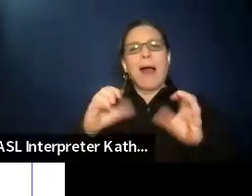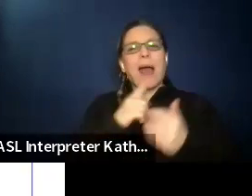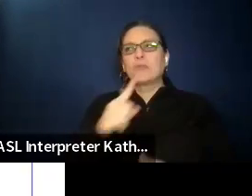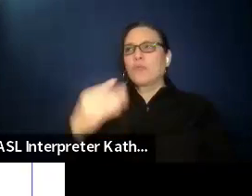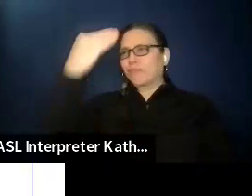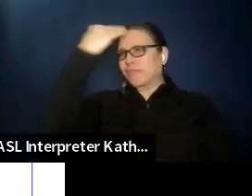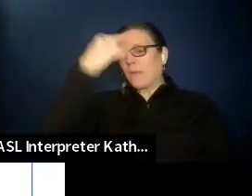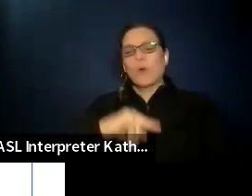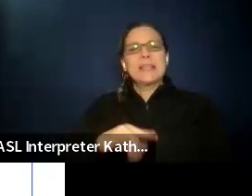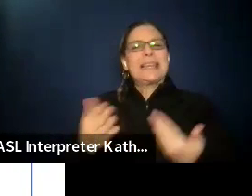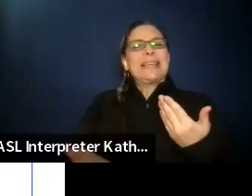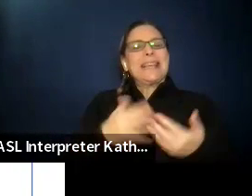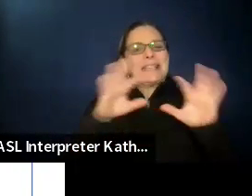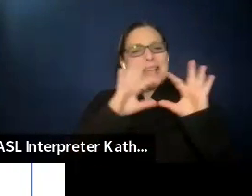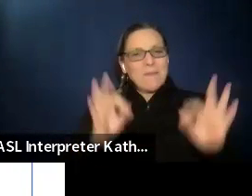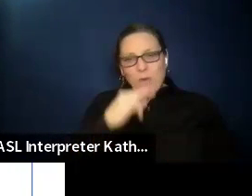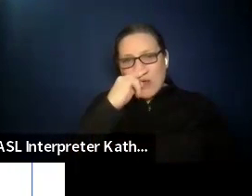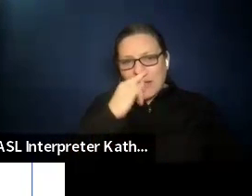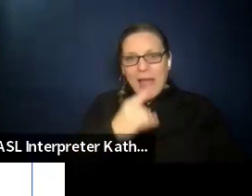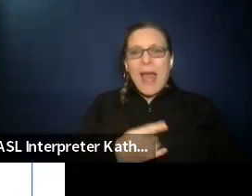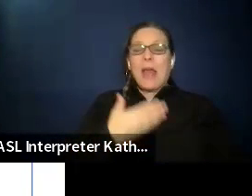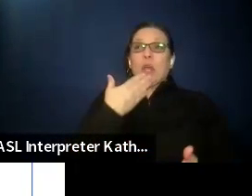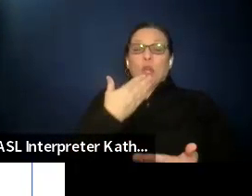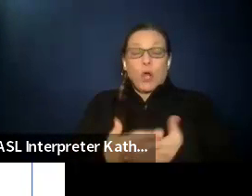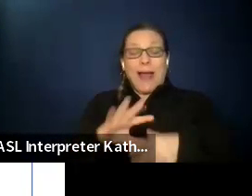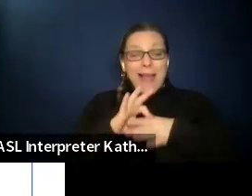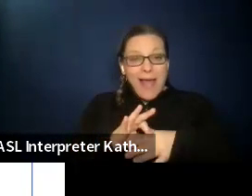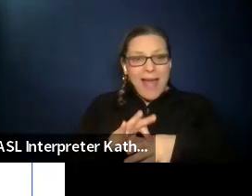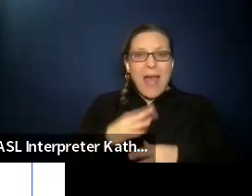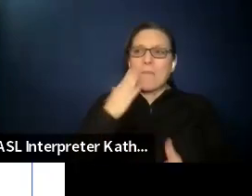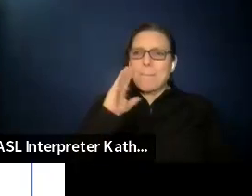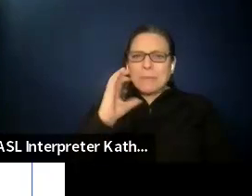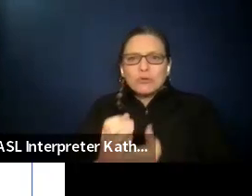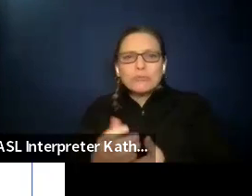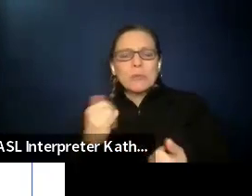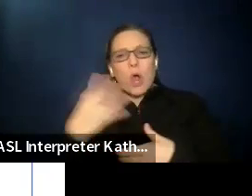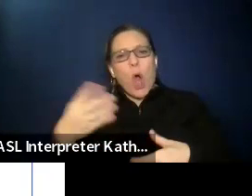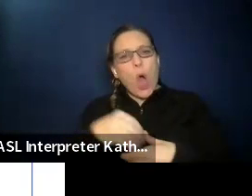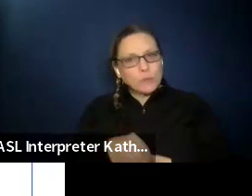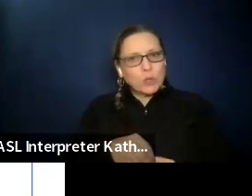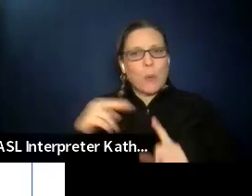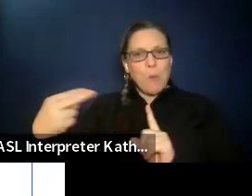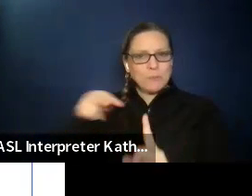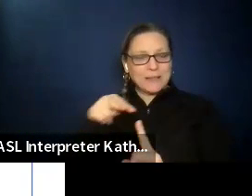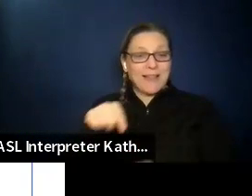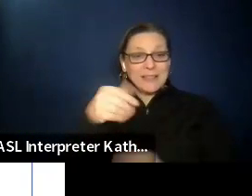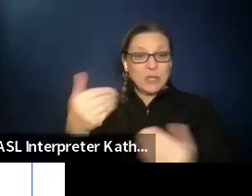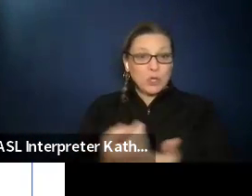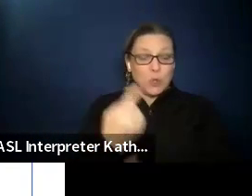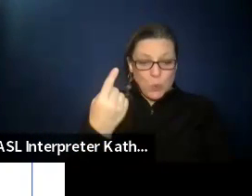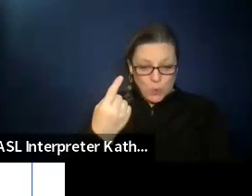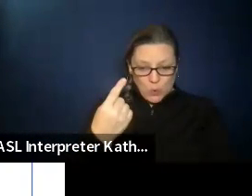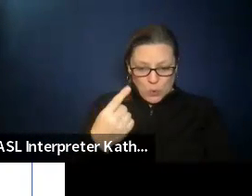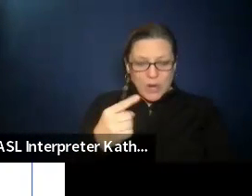kid-friendly format, fact-bursting content, side-splitting illustrations, and inclusive perspective. In this new installment,